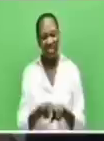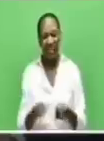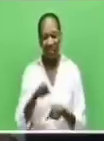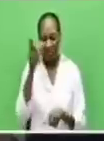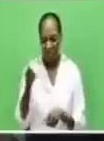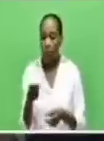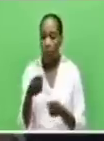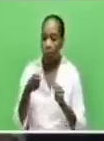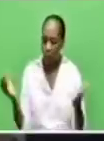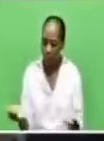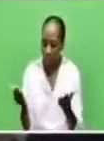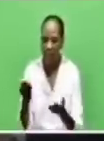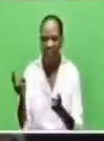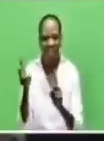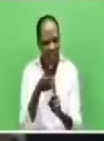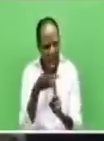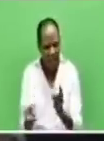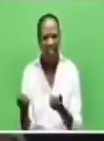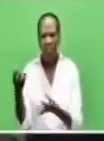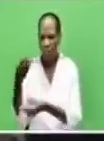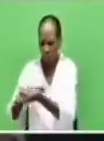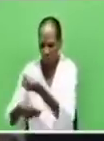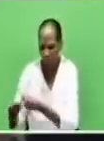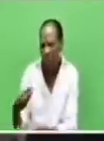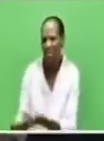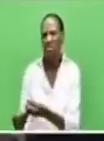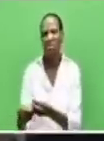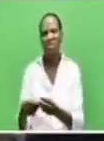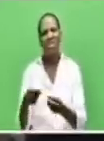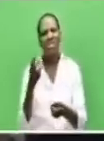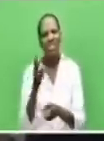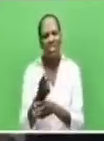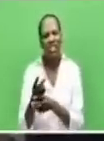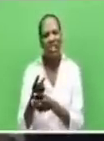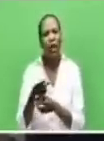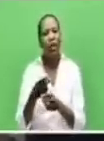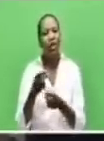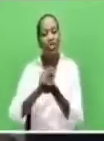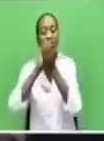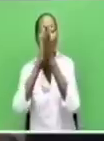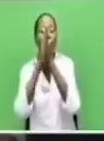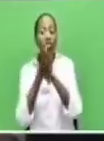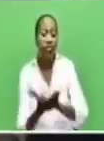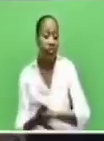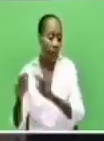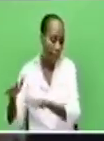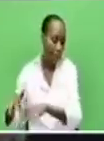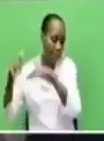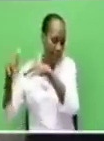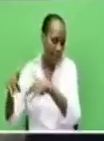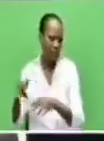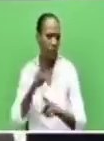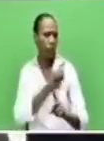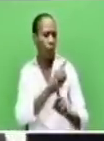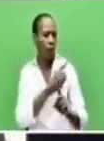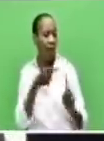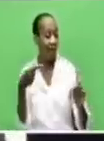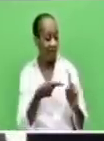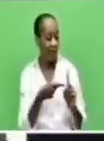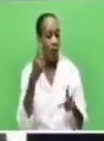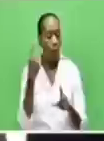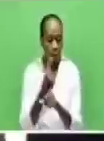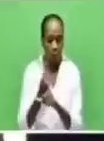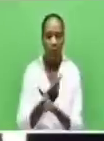corruption, violence, and the descent of this parliament into heaven for dictatorship who deploy